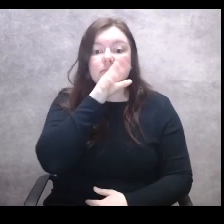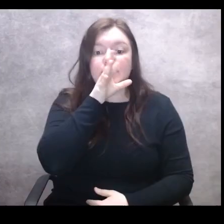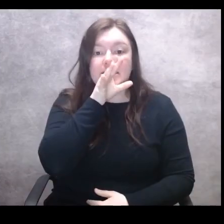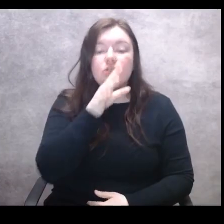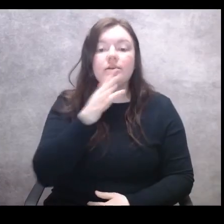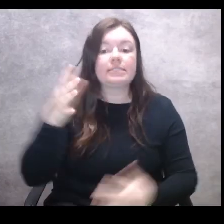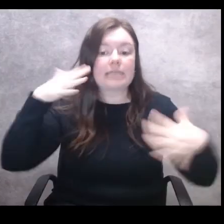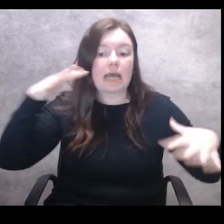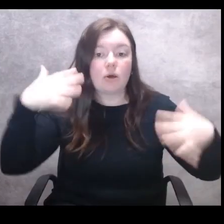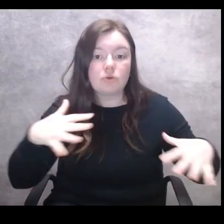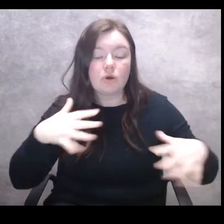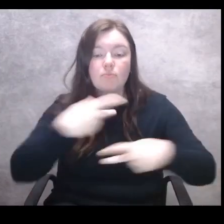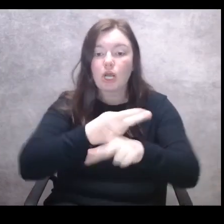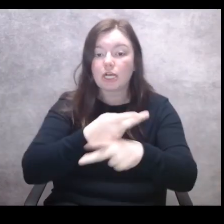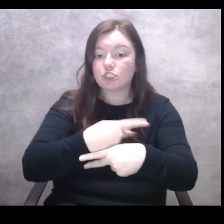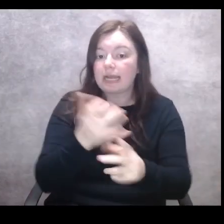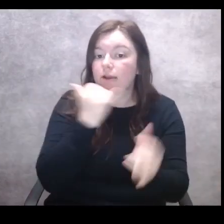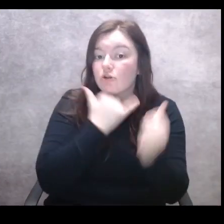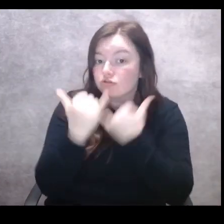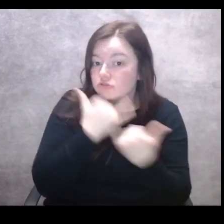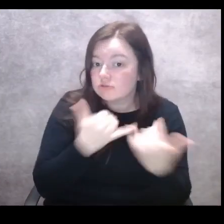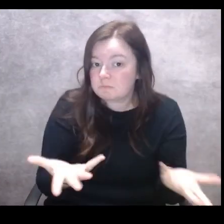speech sound production errors?